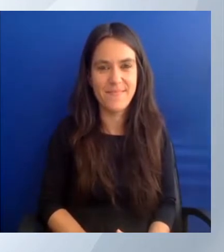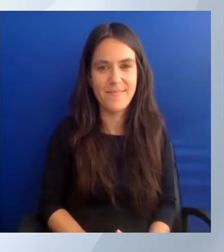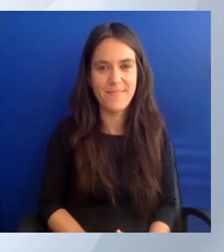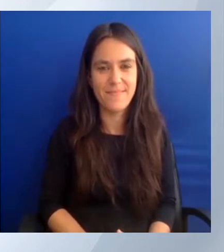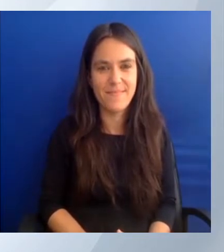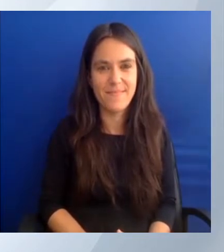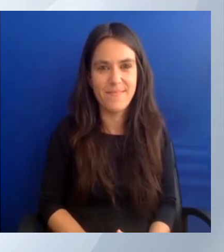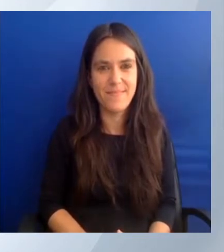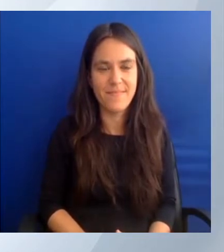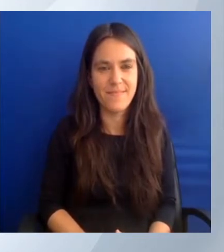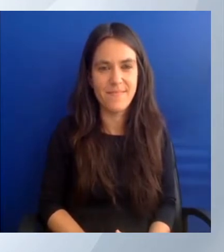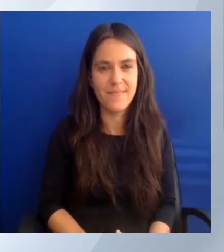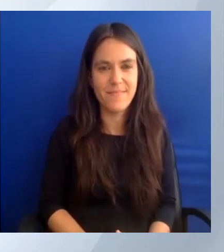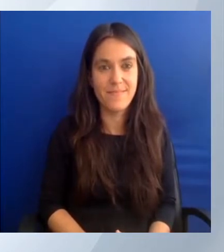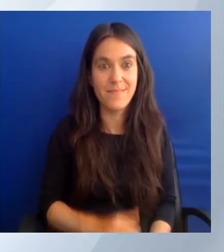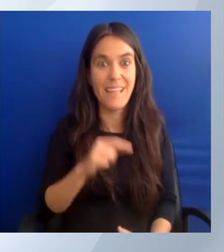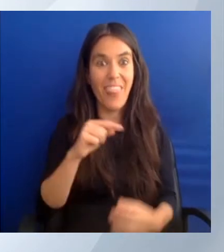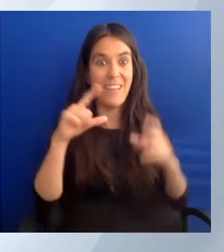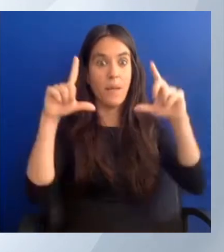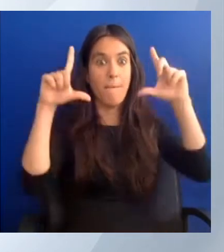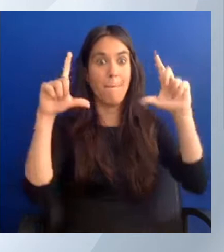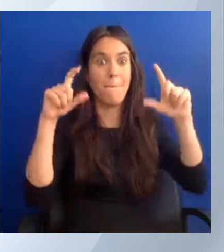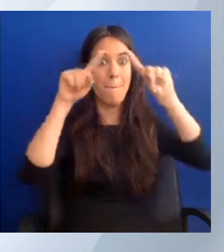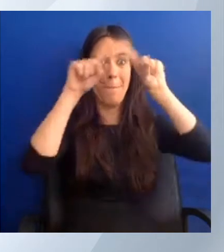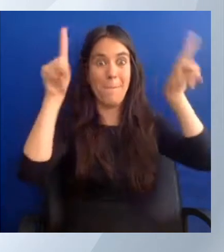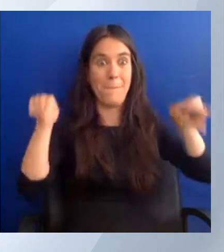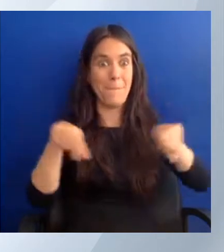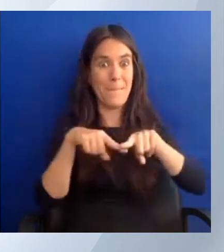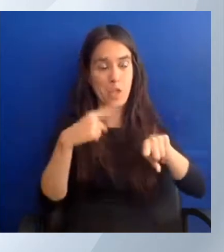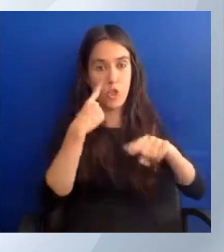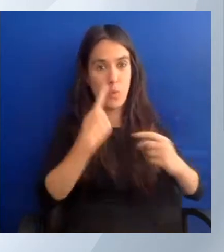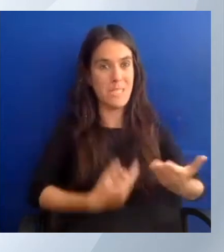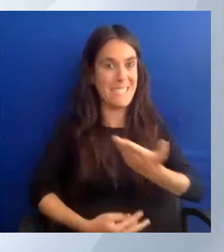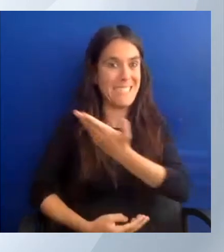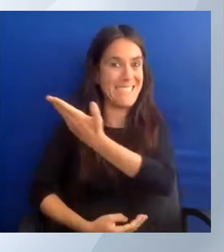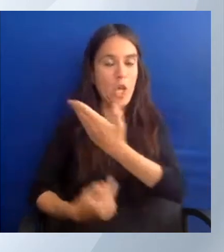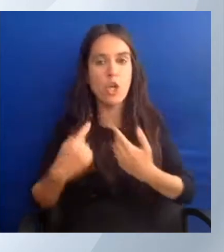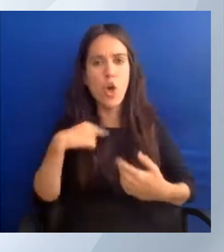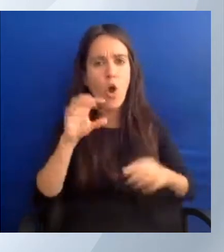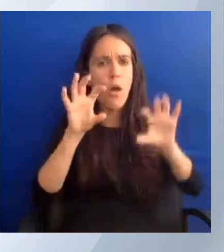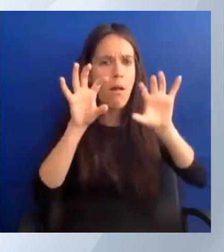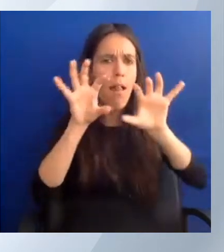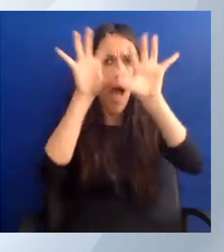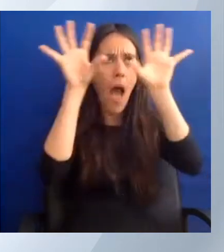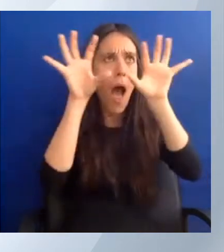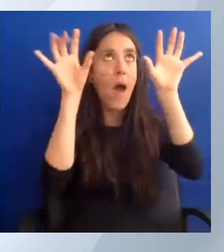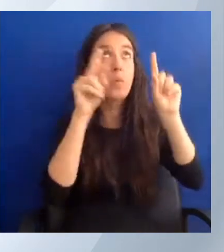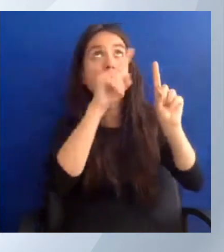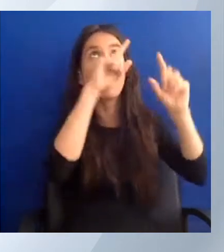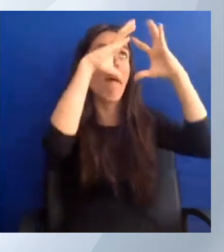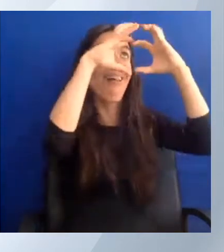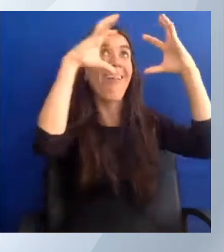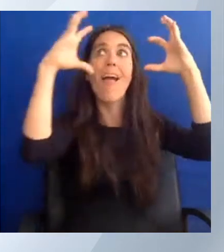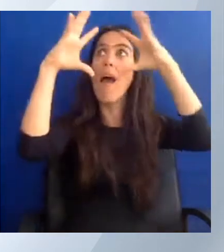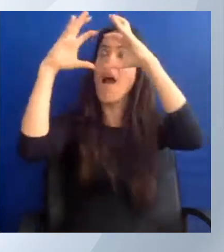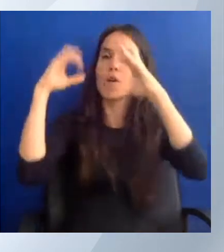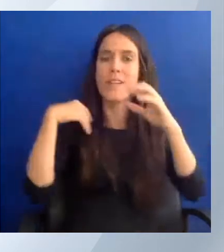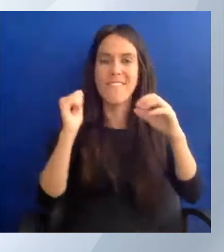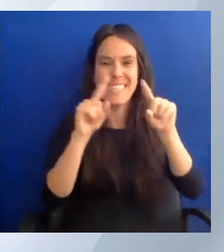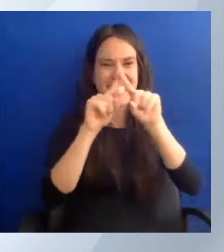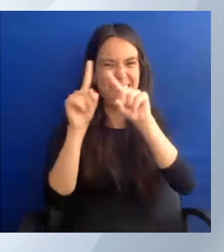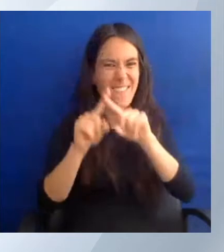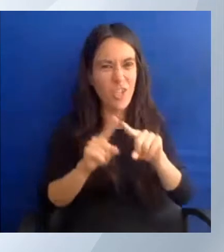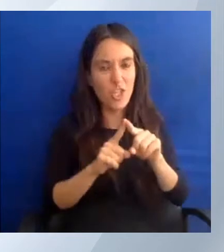This picture also shows that when you go to cloud, you have different options. You can have pretty much you can